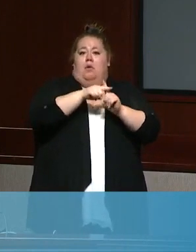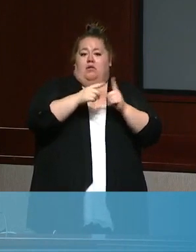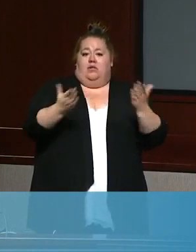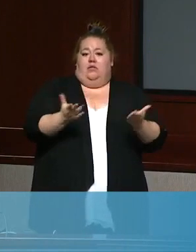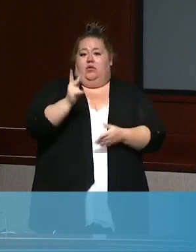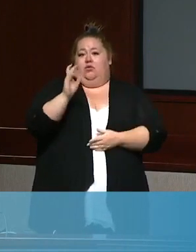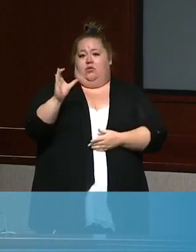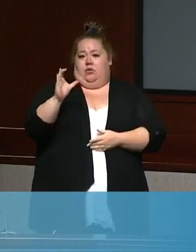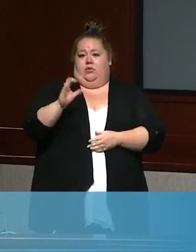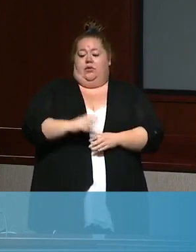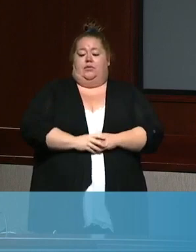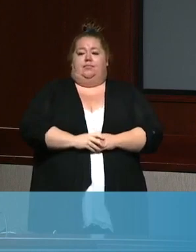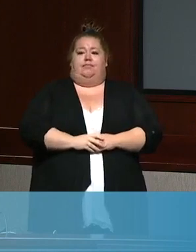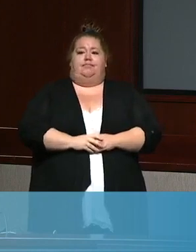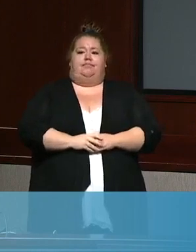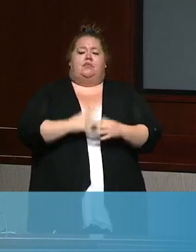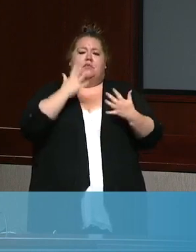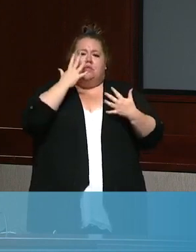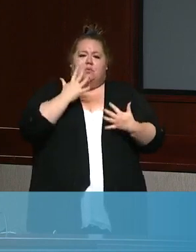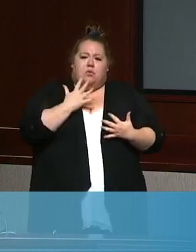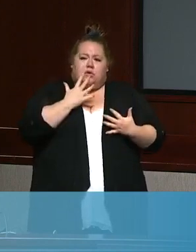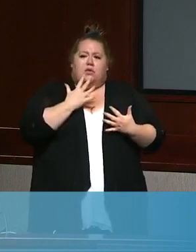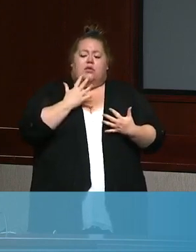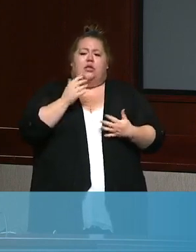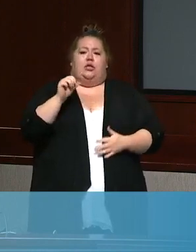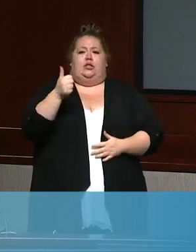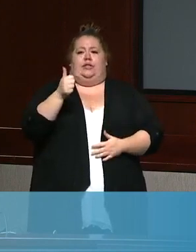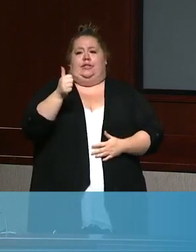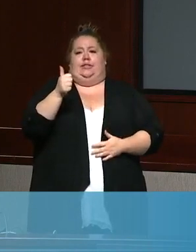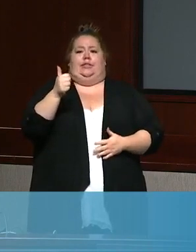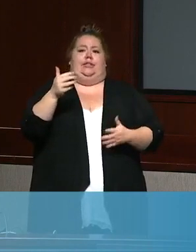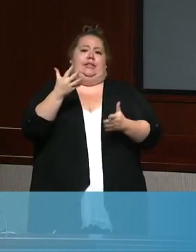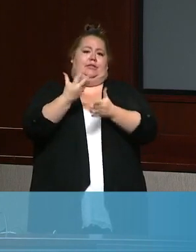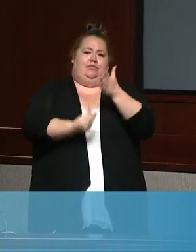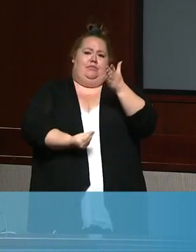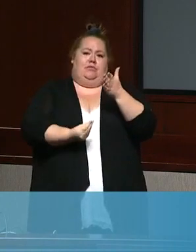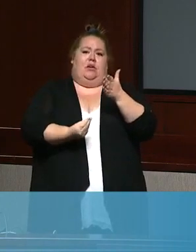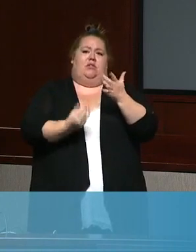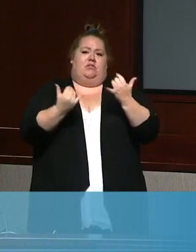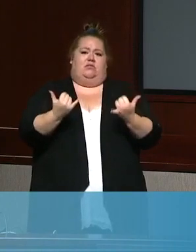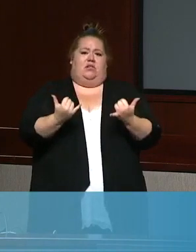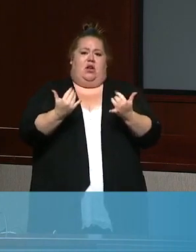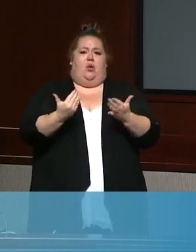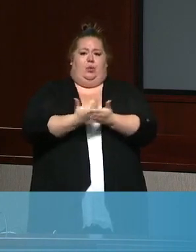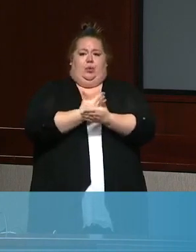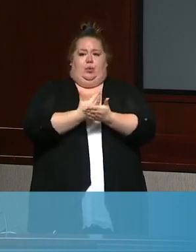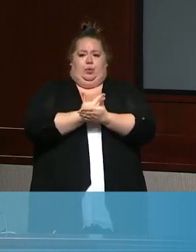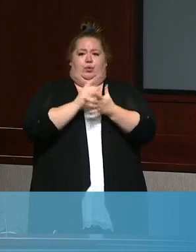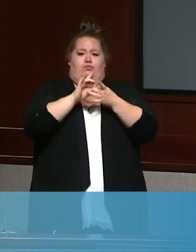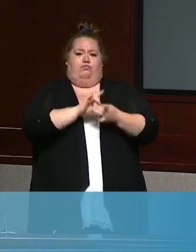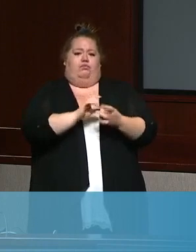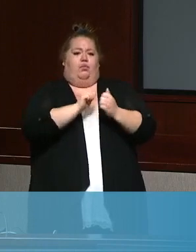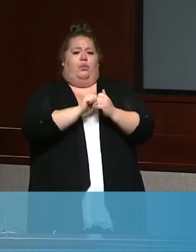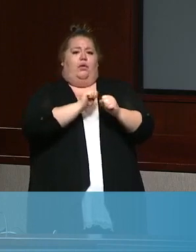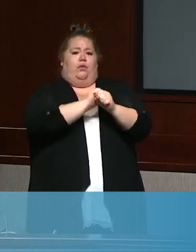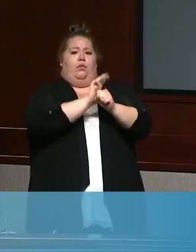residents and unfortunately 10 new deaths that are attributable to COVID-19.